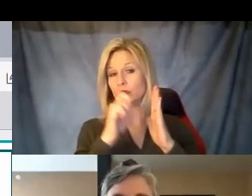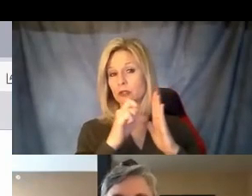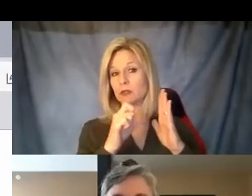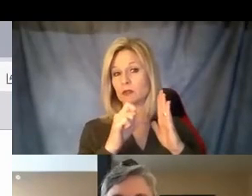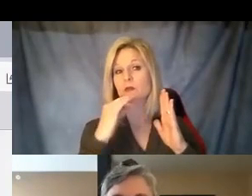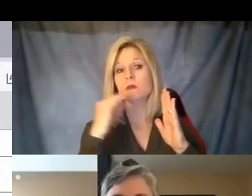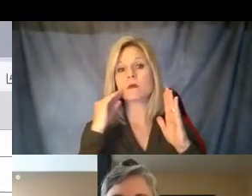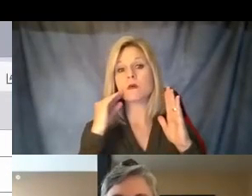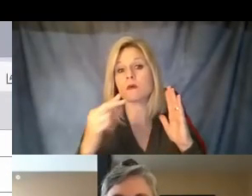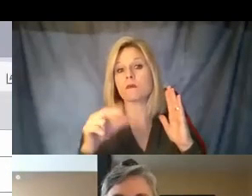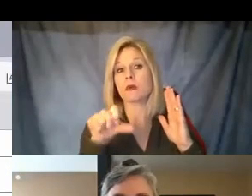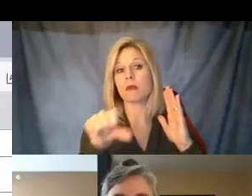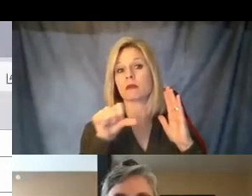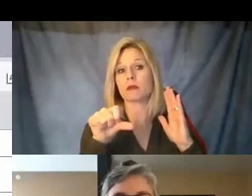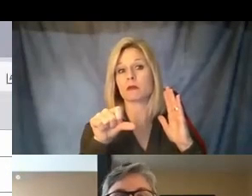home button.